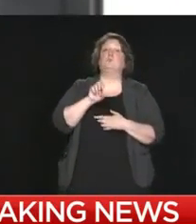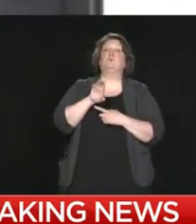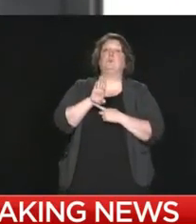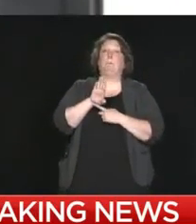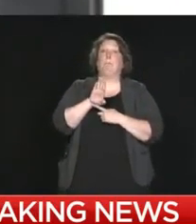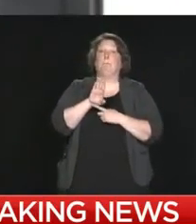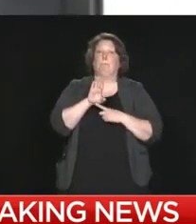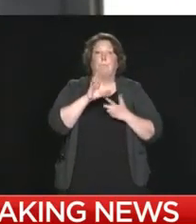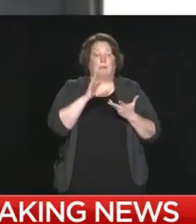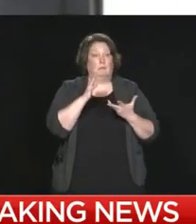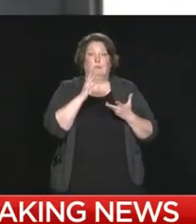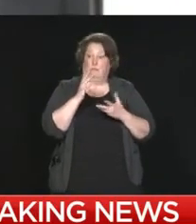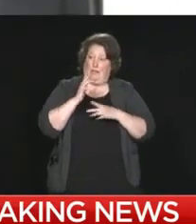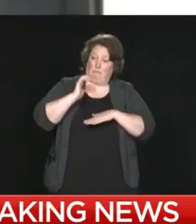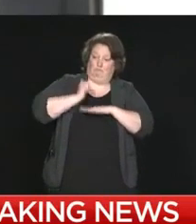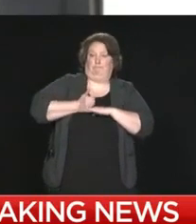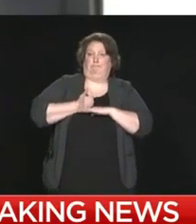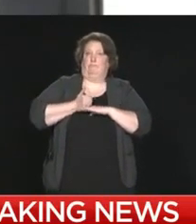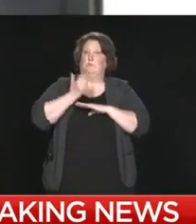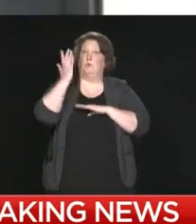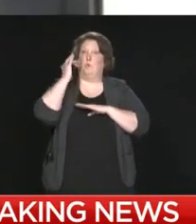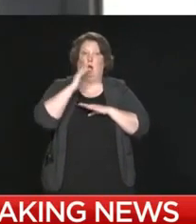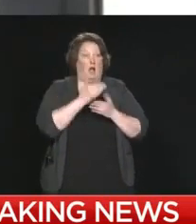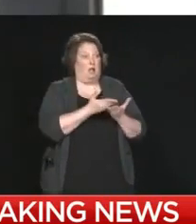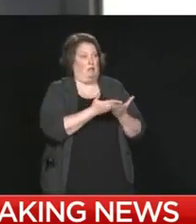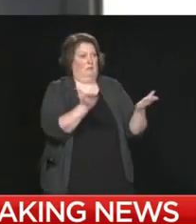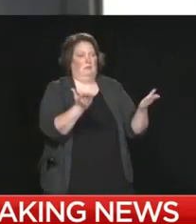the millions of people who lost their jobs.